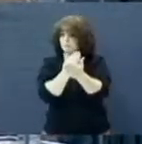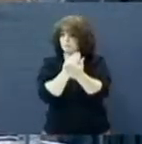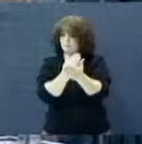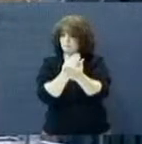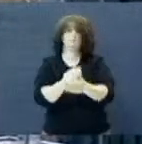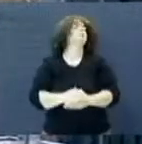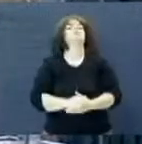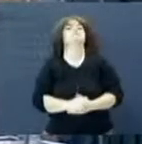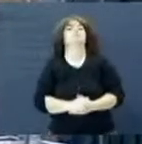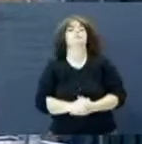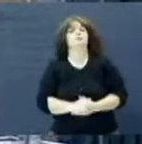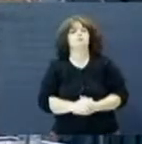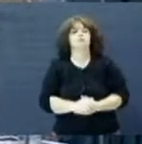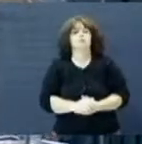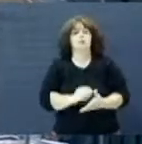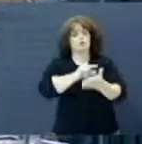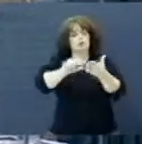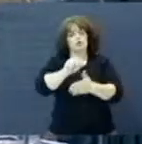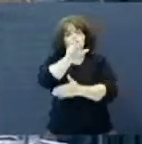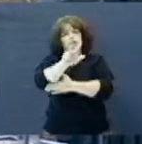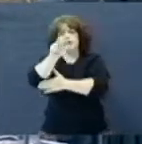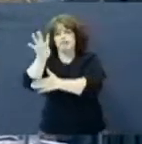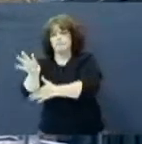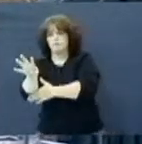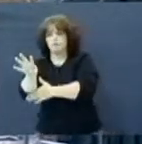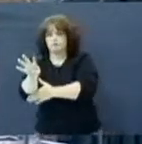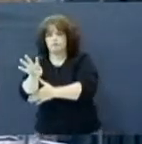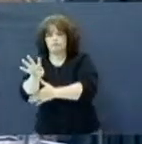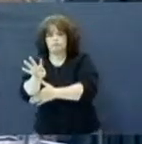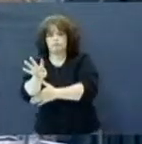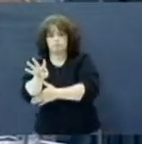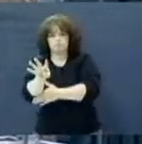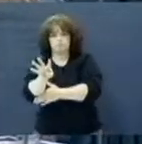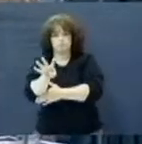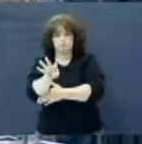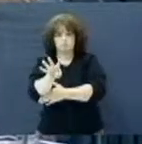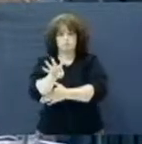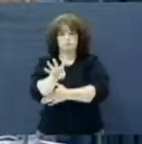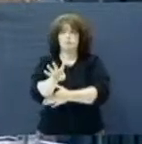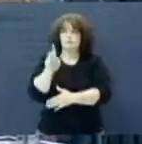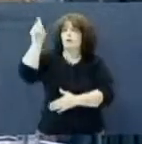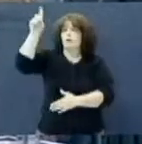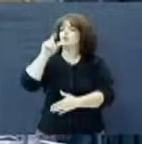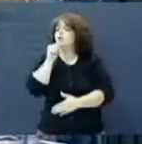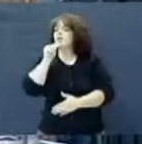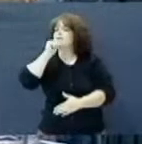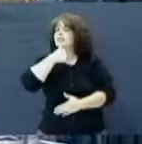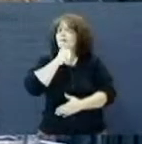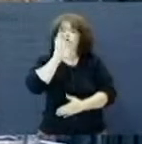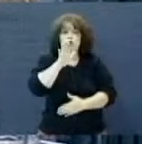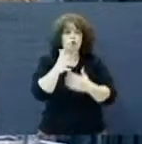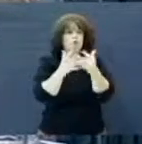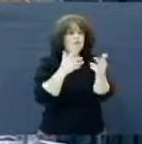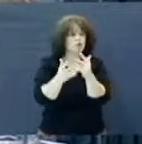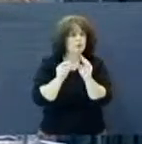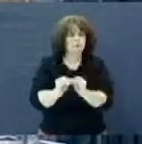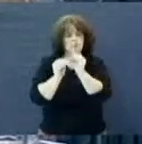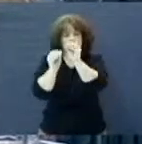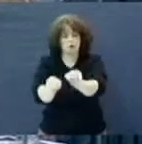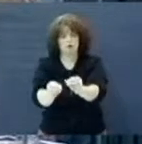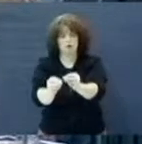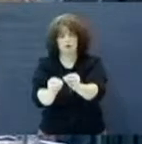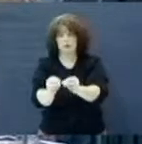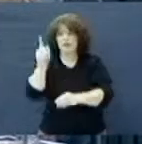In verse 3 and 4, y'all with me? He will not suffer thy foot to be moved. He that keepeth thee will